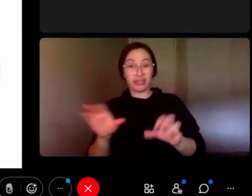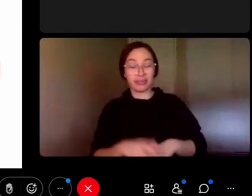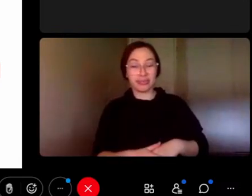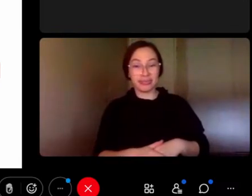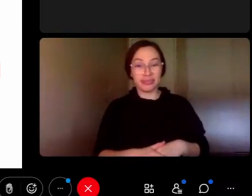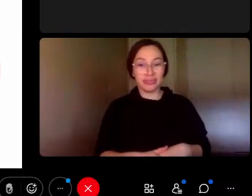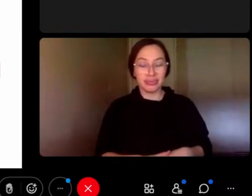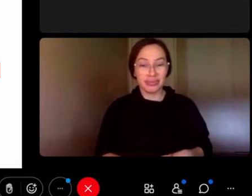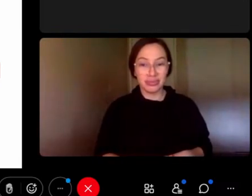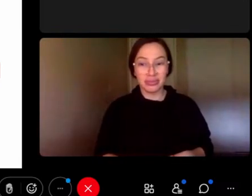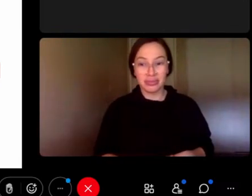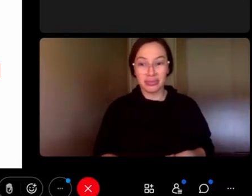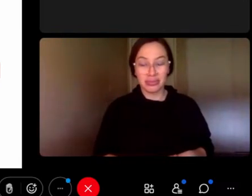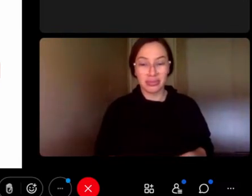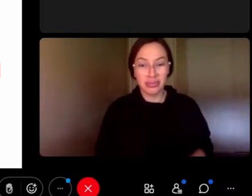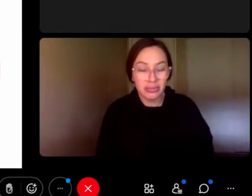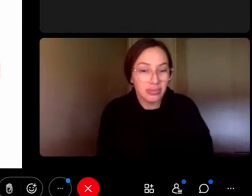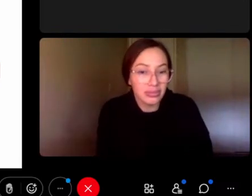into alignment?